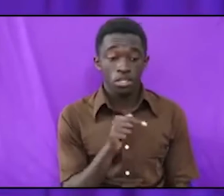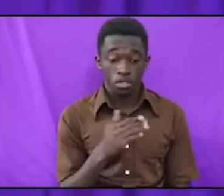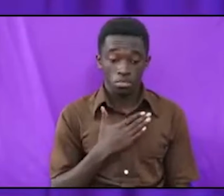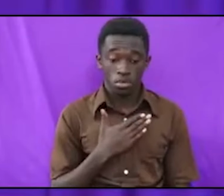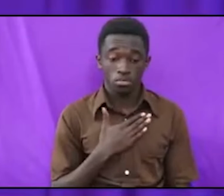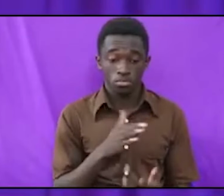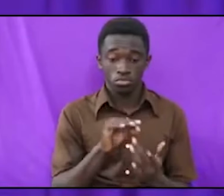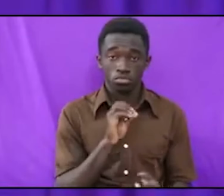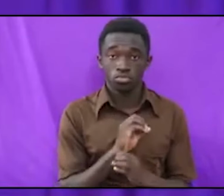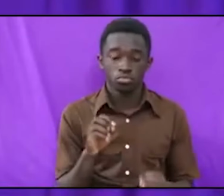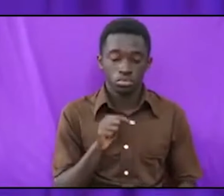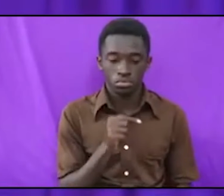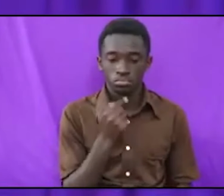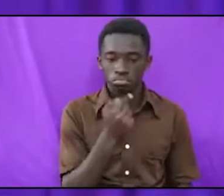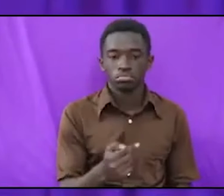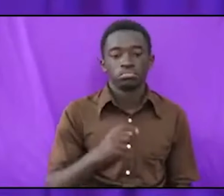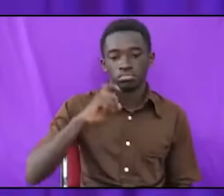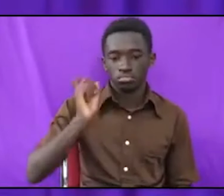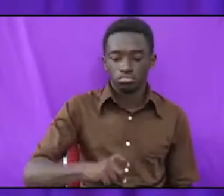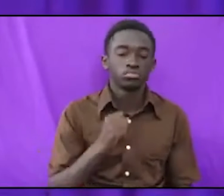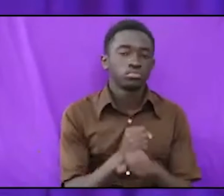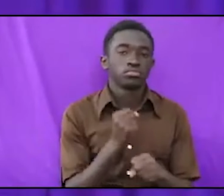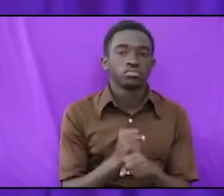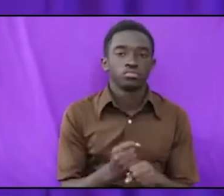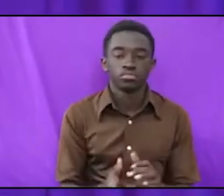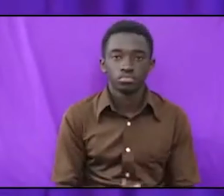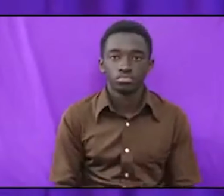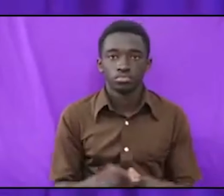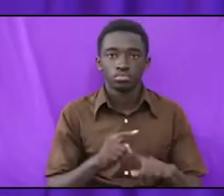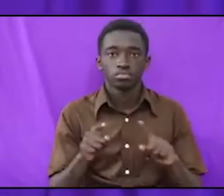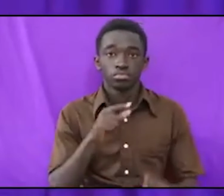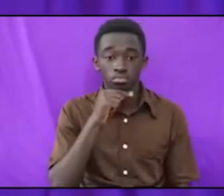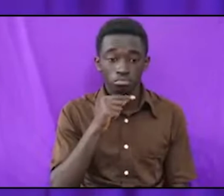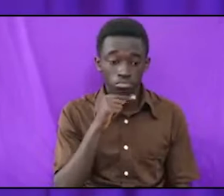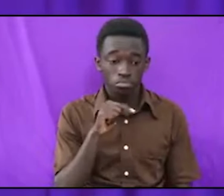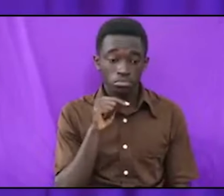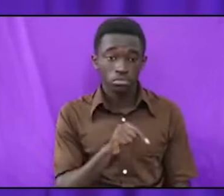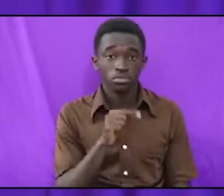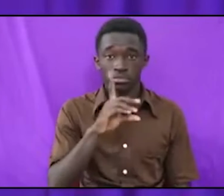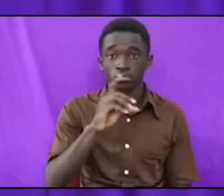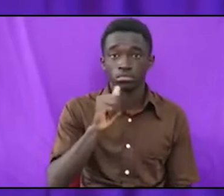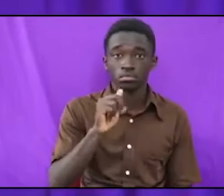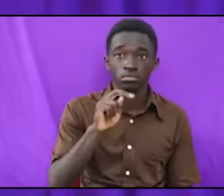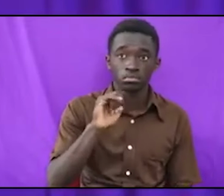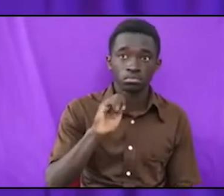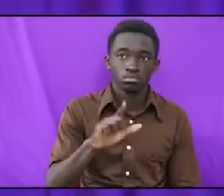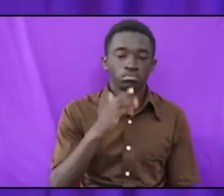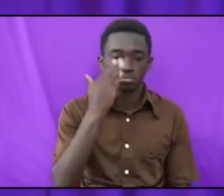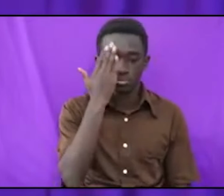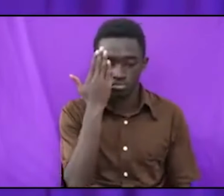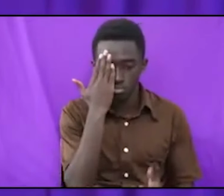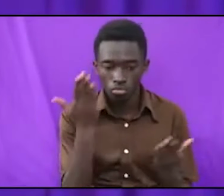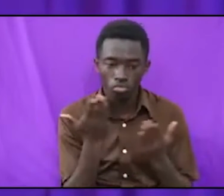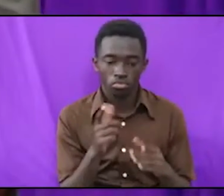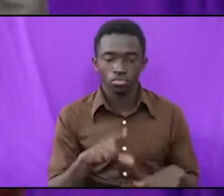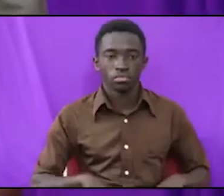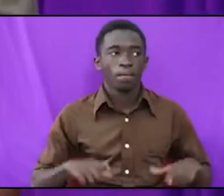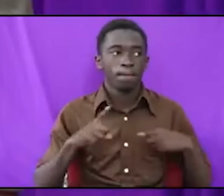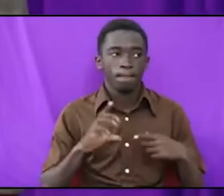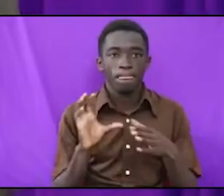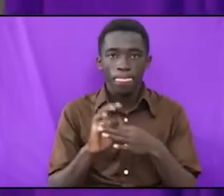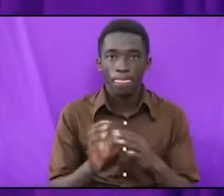have said you have to do this. But Daniel knew who he would align his life to. Quite